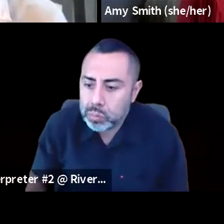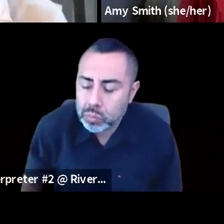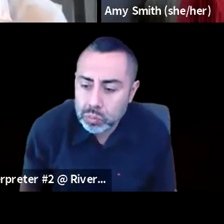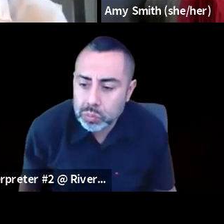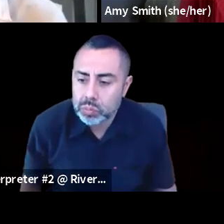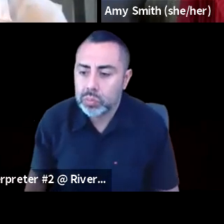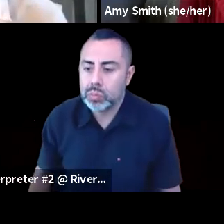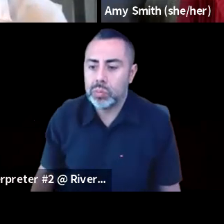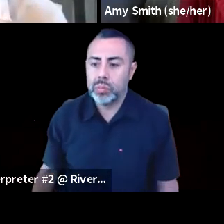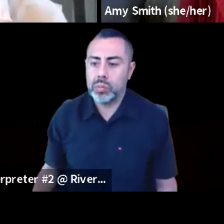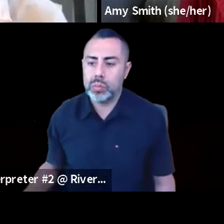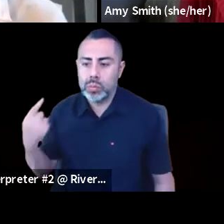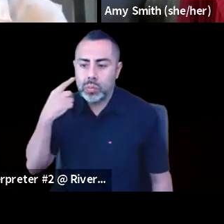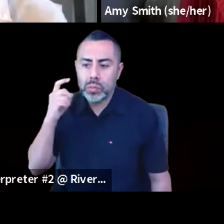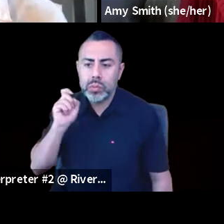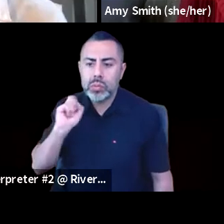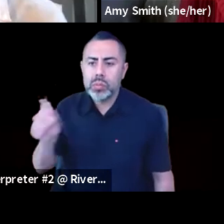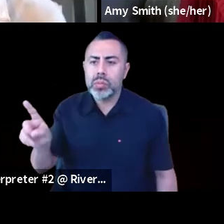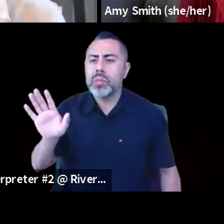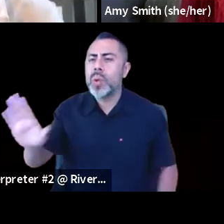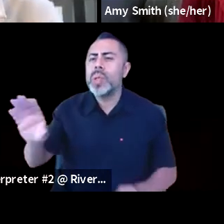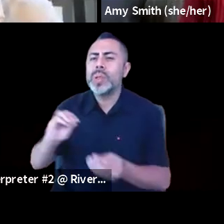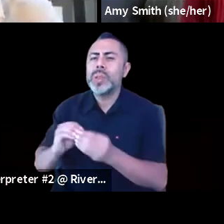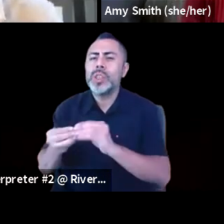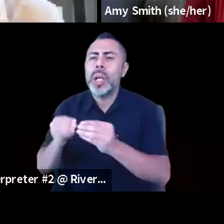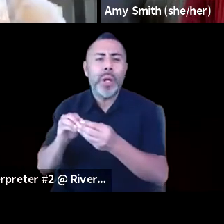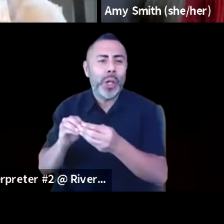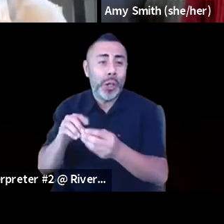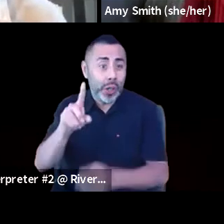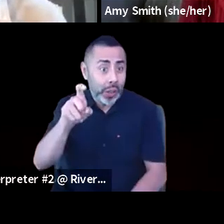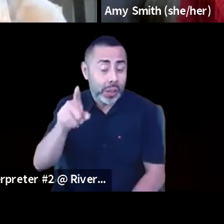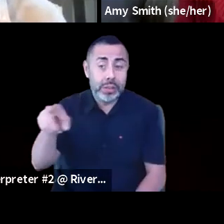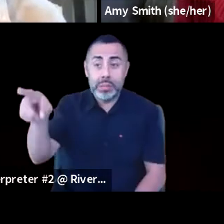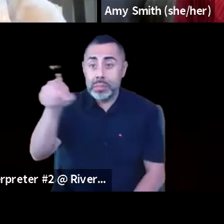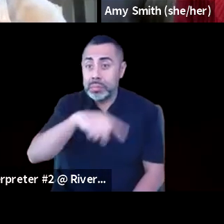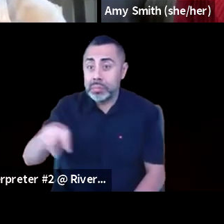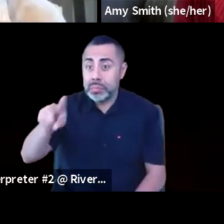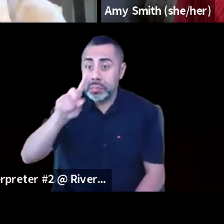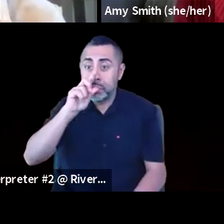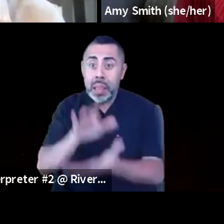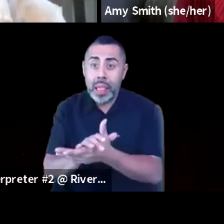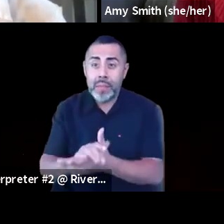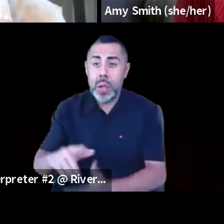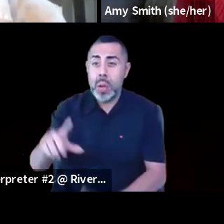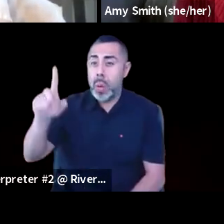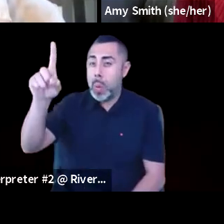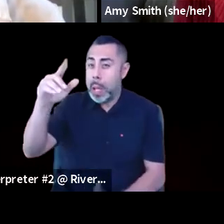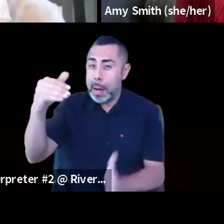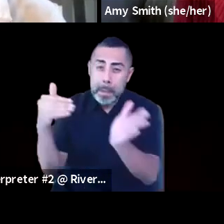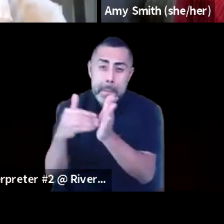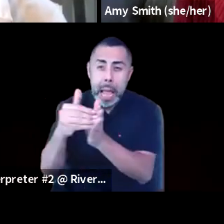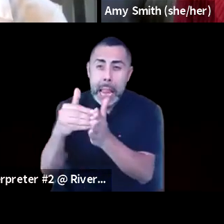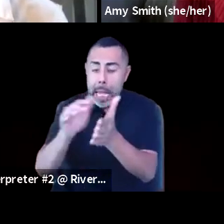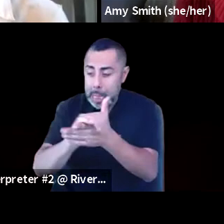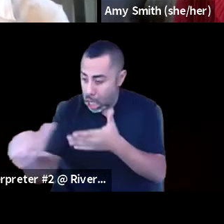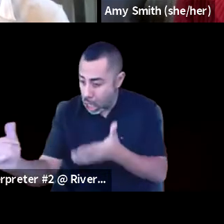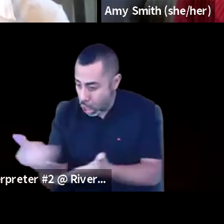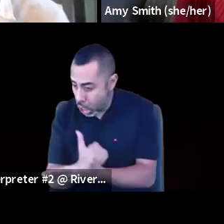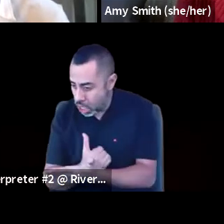What's your number? We've been conditioned to believe a million is what we need to be successful, secure, and